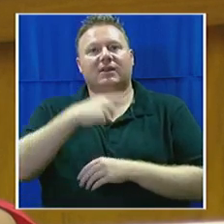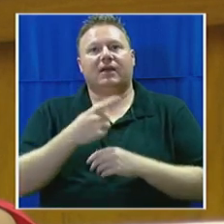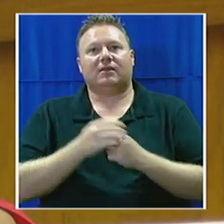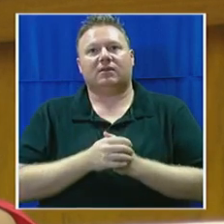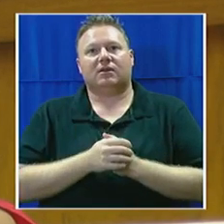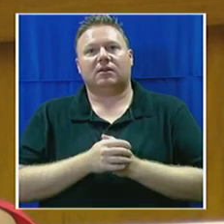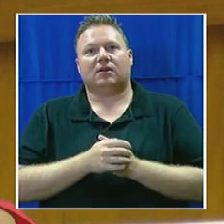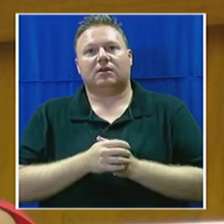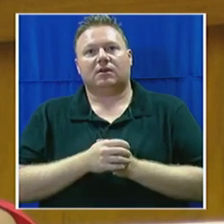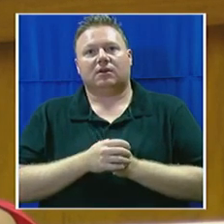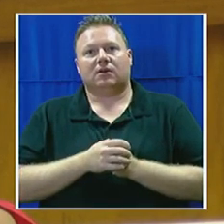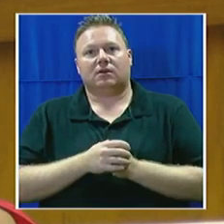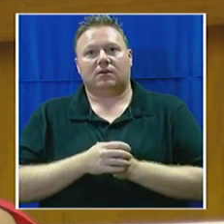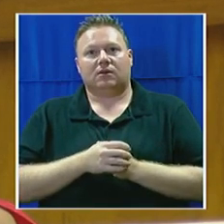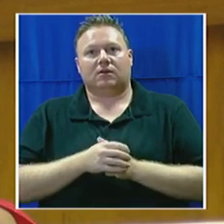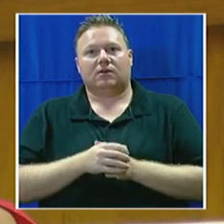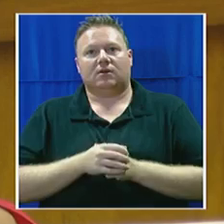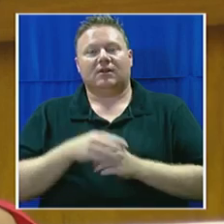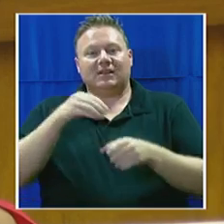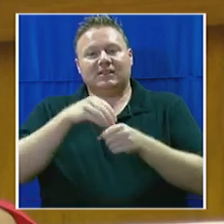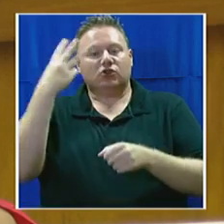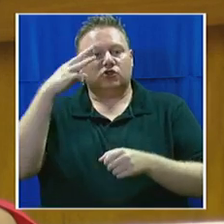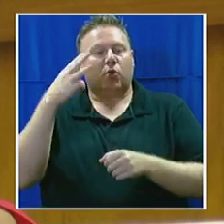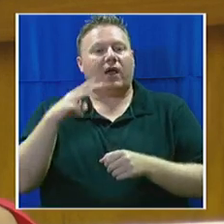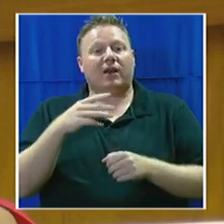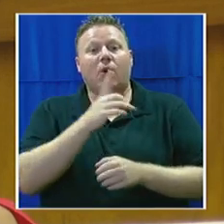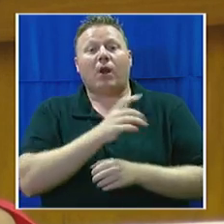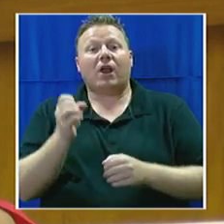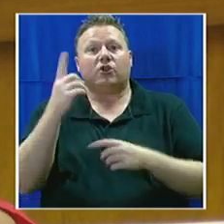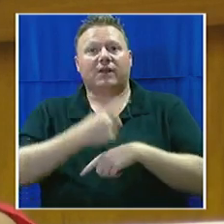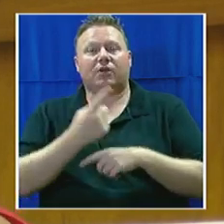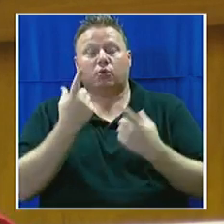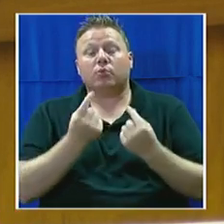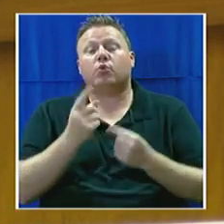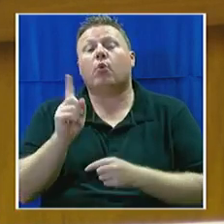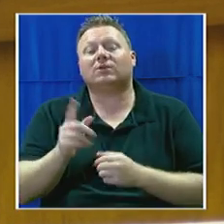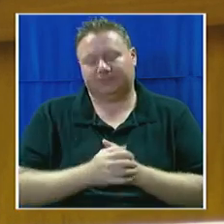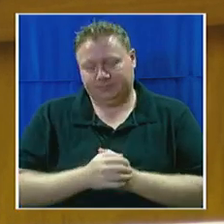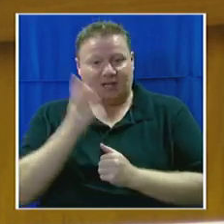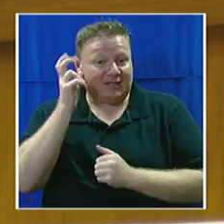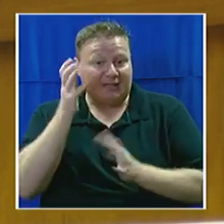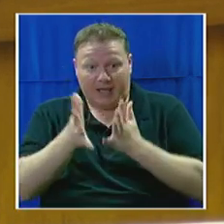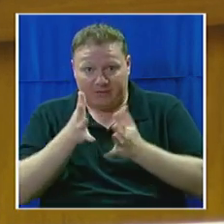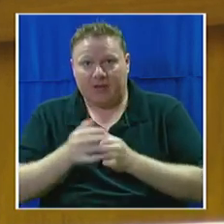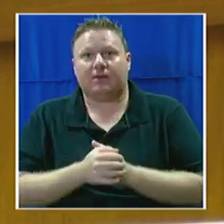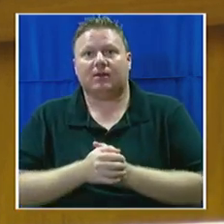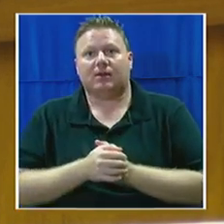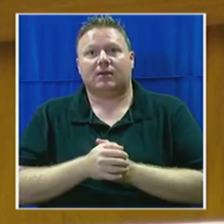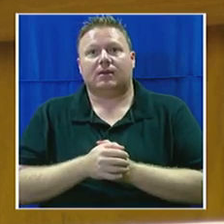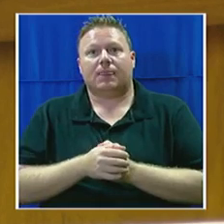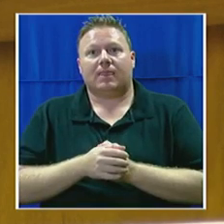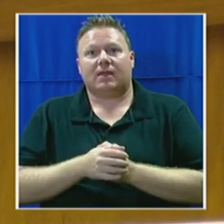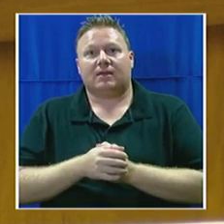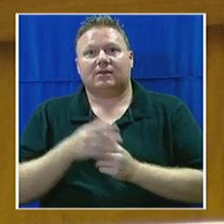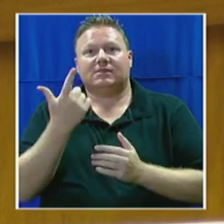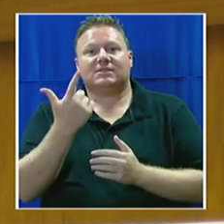100 days as the governing party in Tshwane, we're going to do the following. You must listen carefully. We're going to buy 70% of